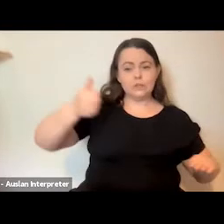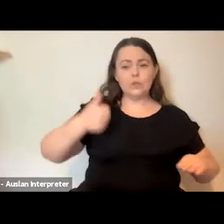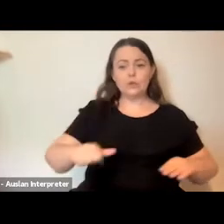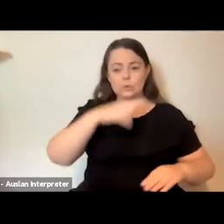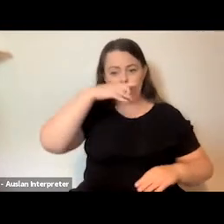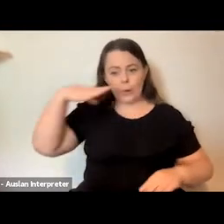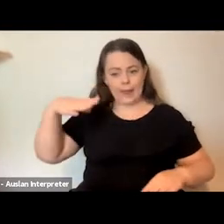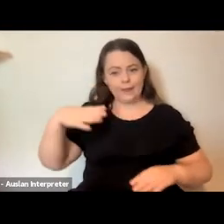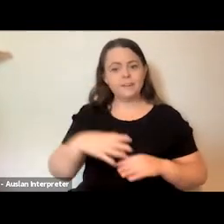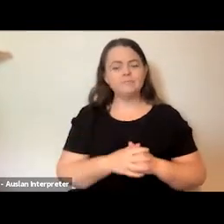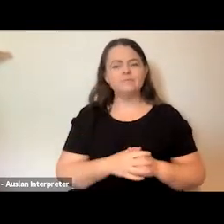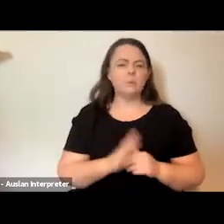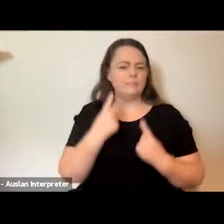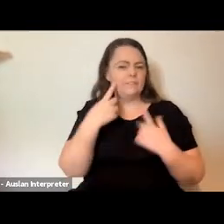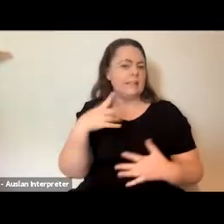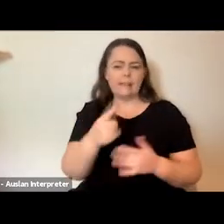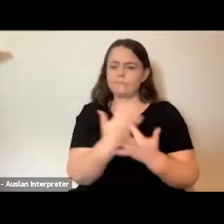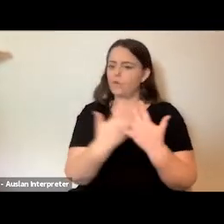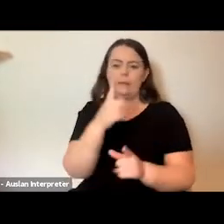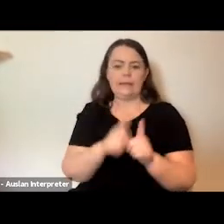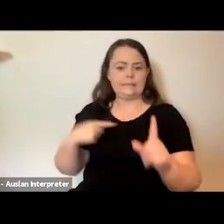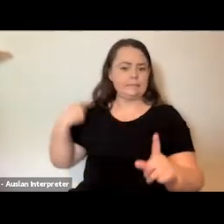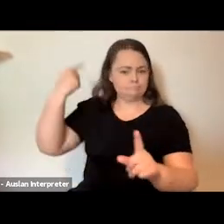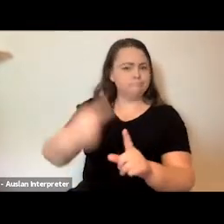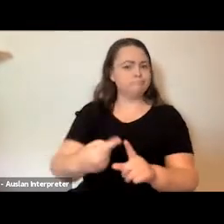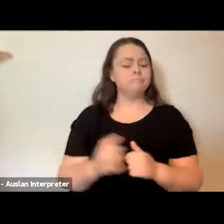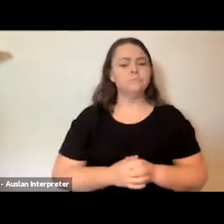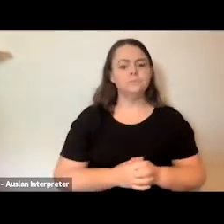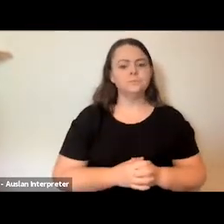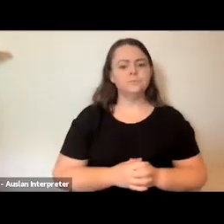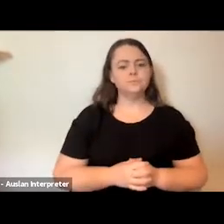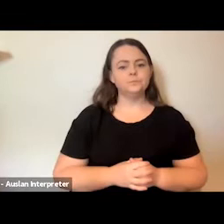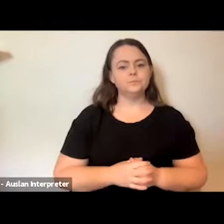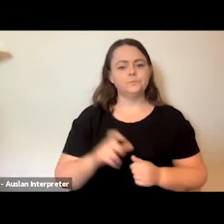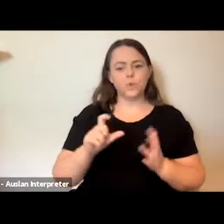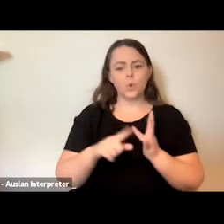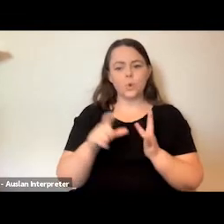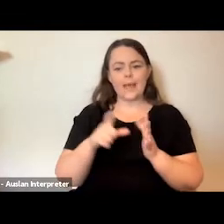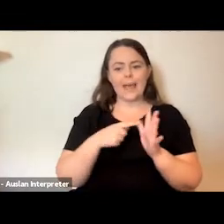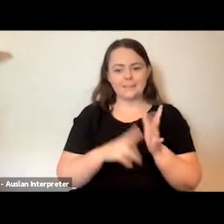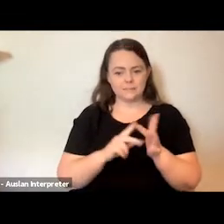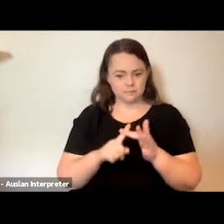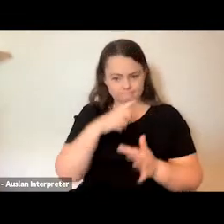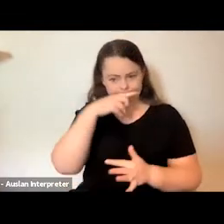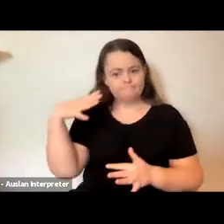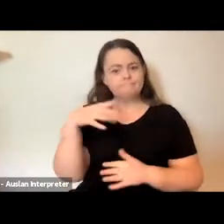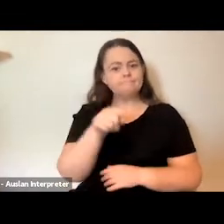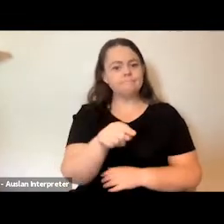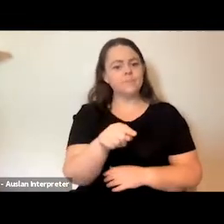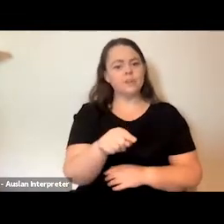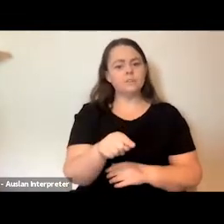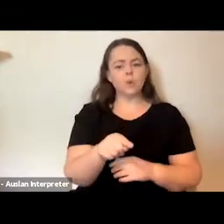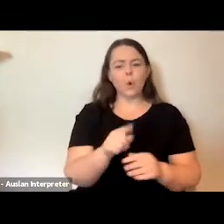quite a number of years. And this increase was driven primarily by Tasmania, New South Wales and